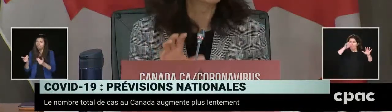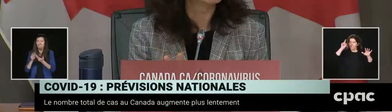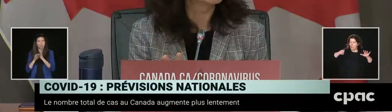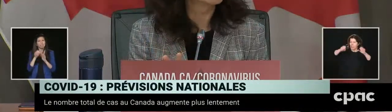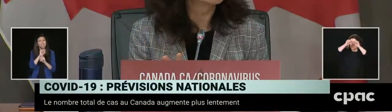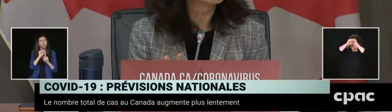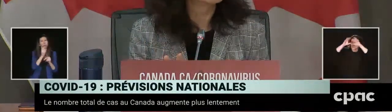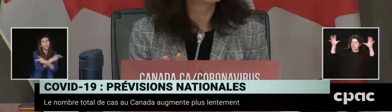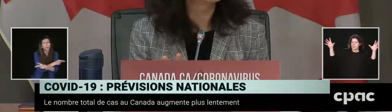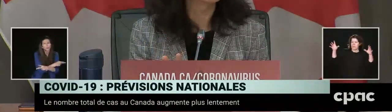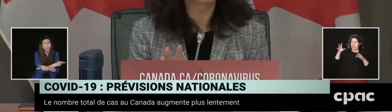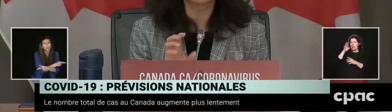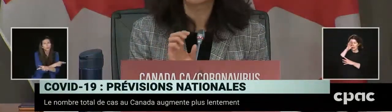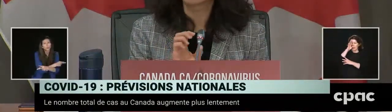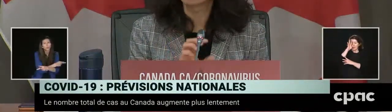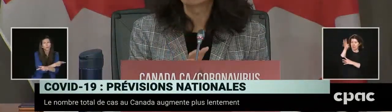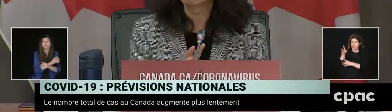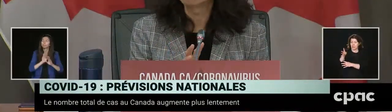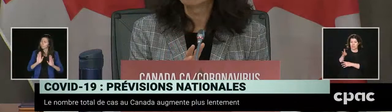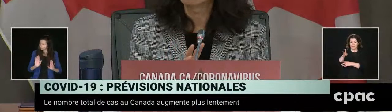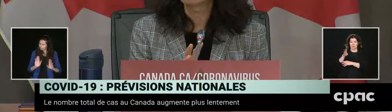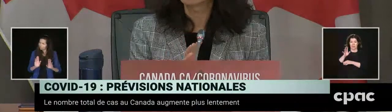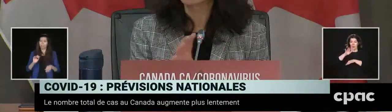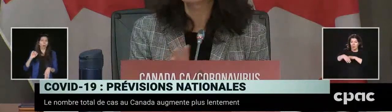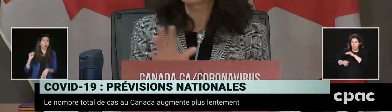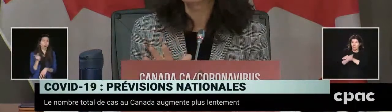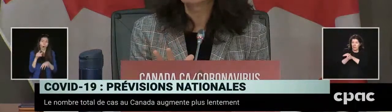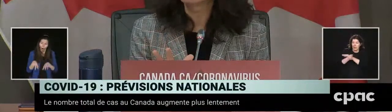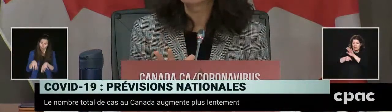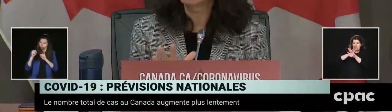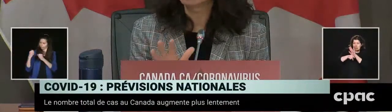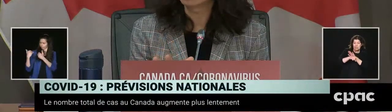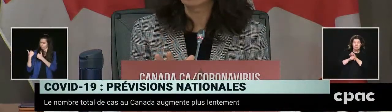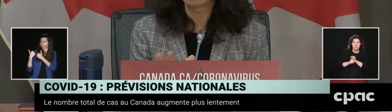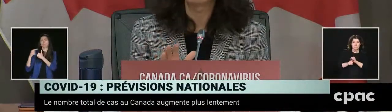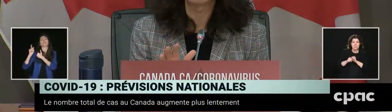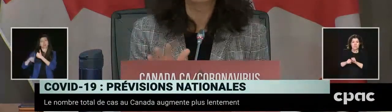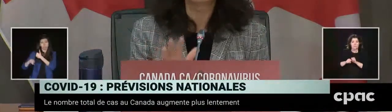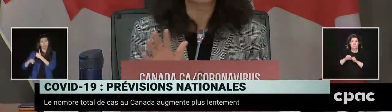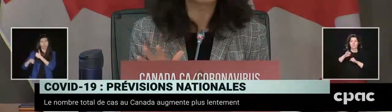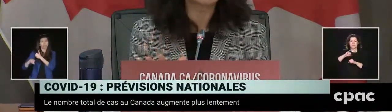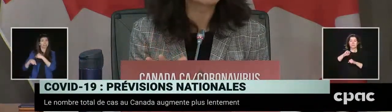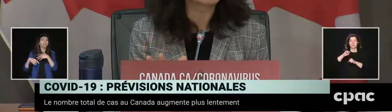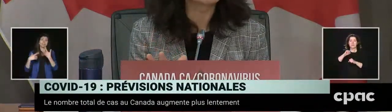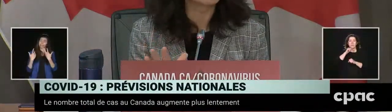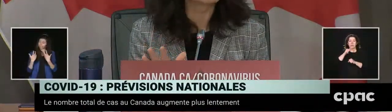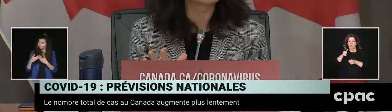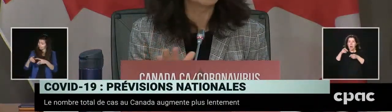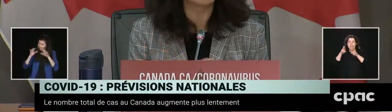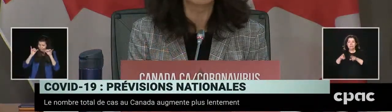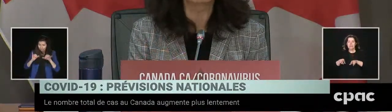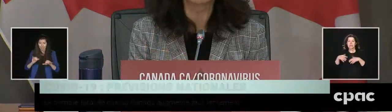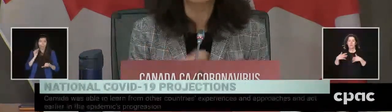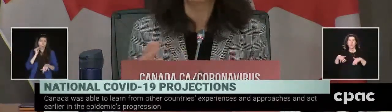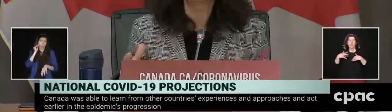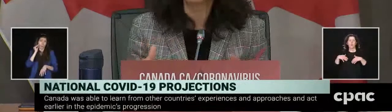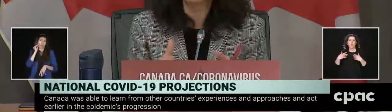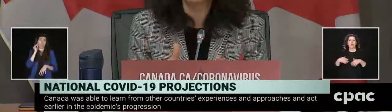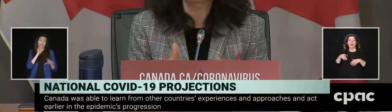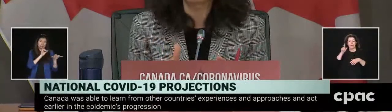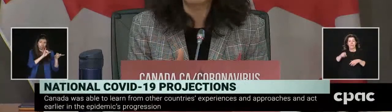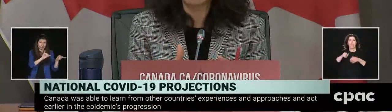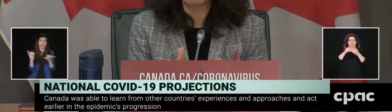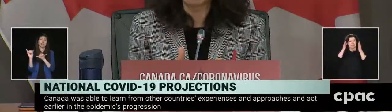do our part. So staying at home, only having dinner and religious observations with